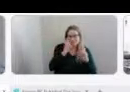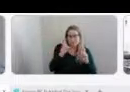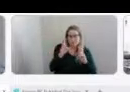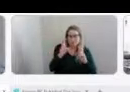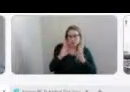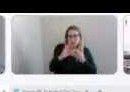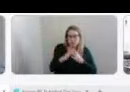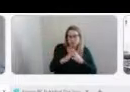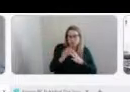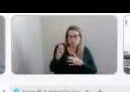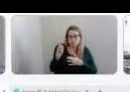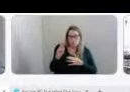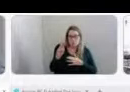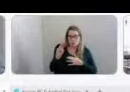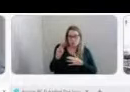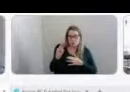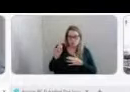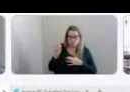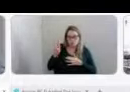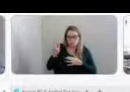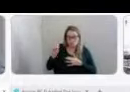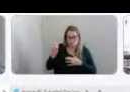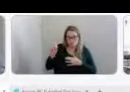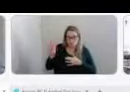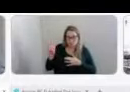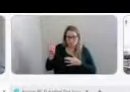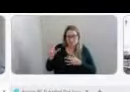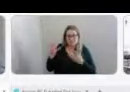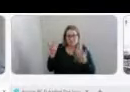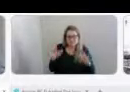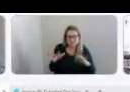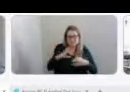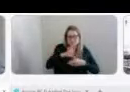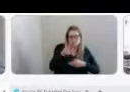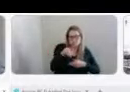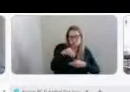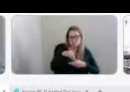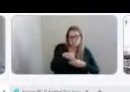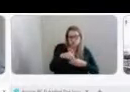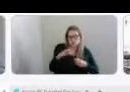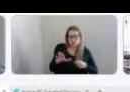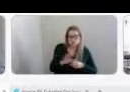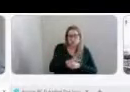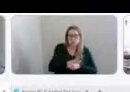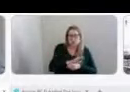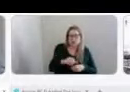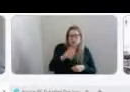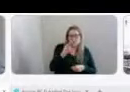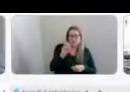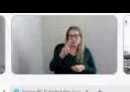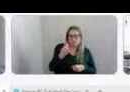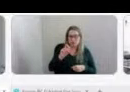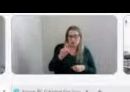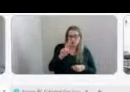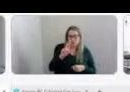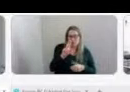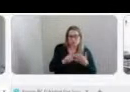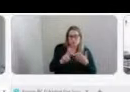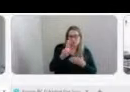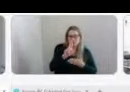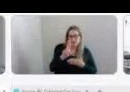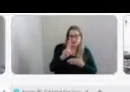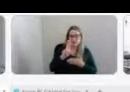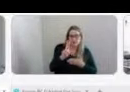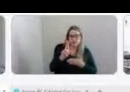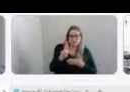oro valley area that could be accomplished by including the entire marana unified school district in the uld the